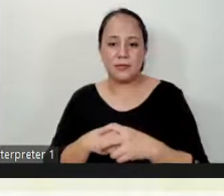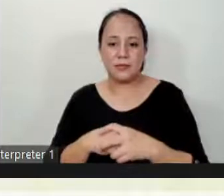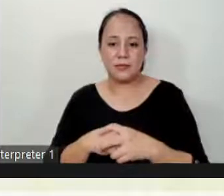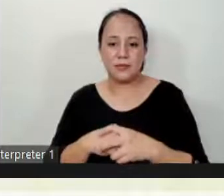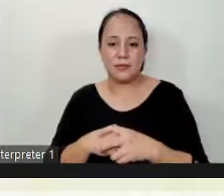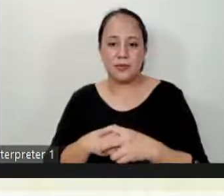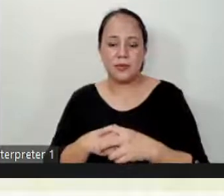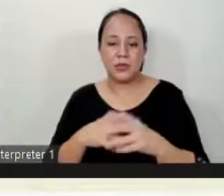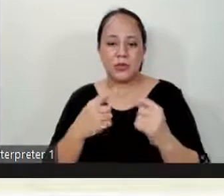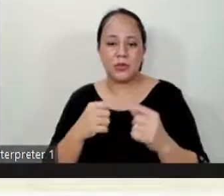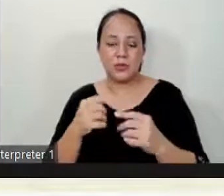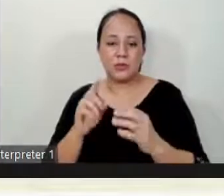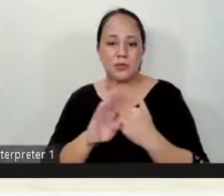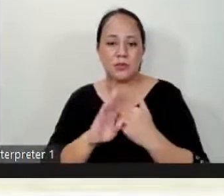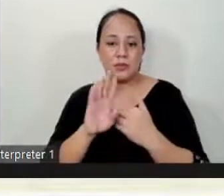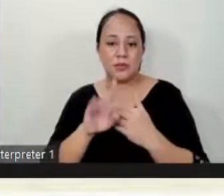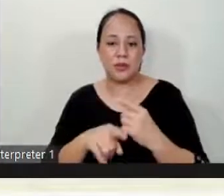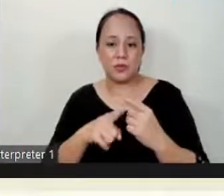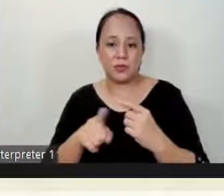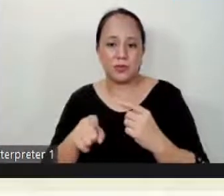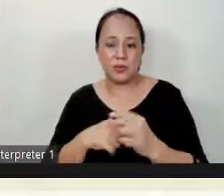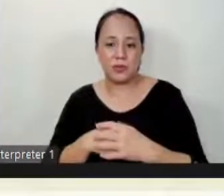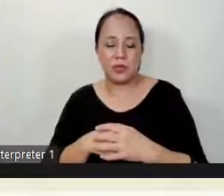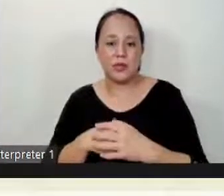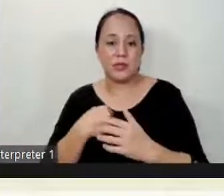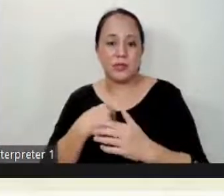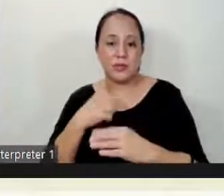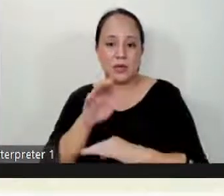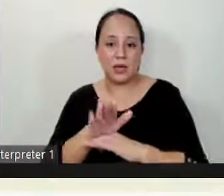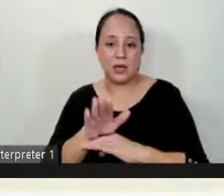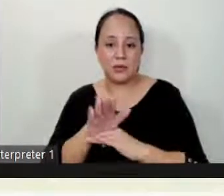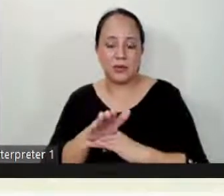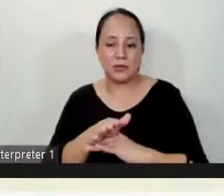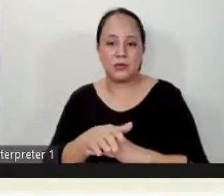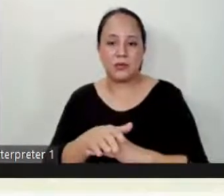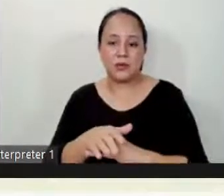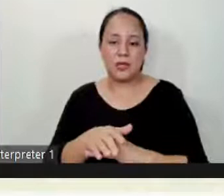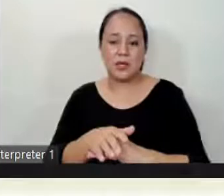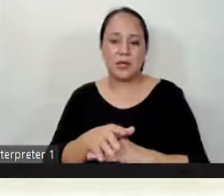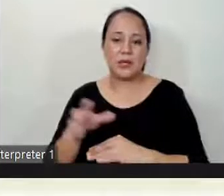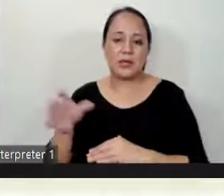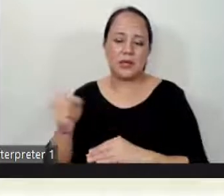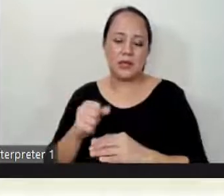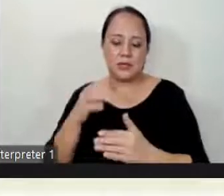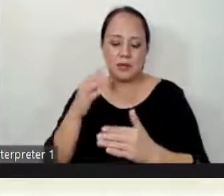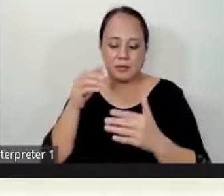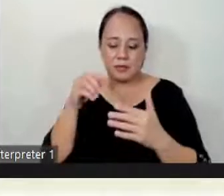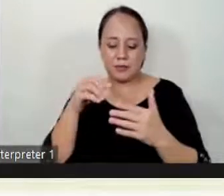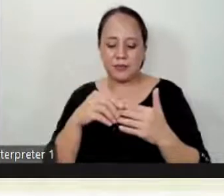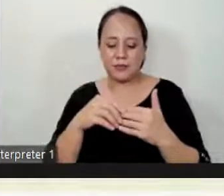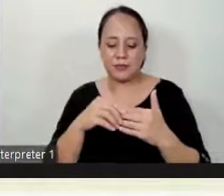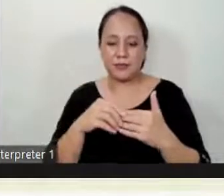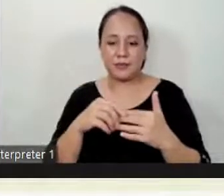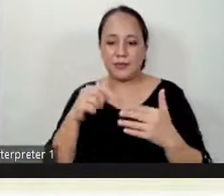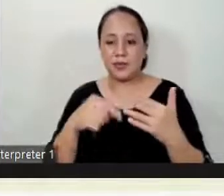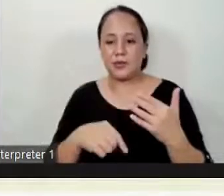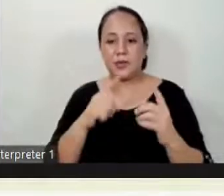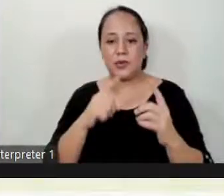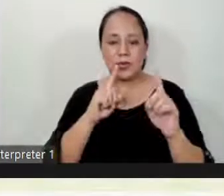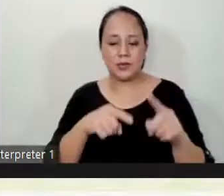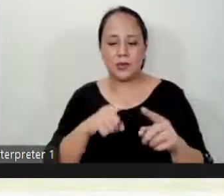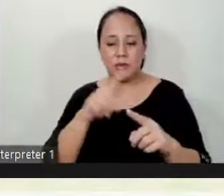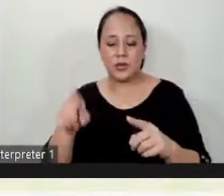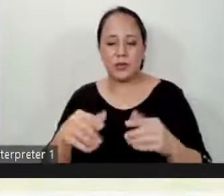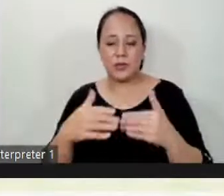will try and get back to you even this afternoon and get the panelists to answer some of the questions. We will